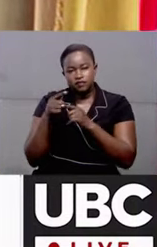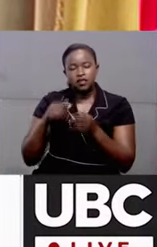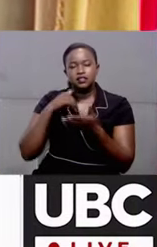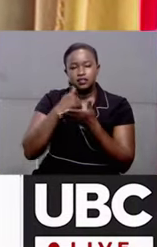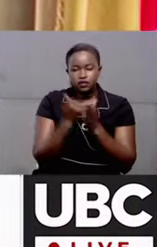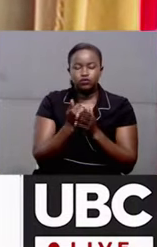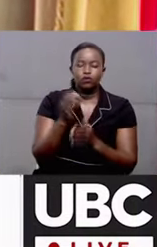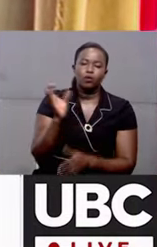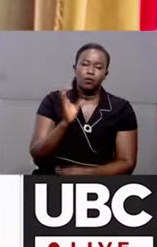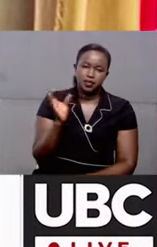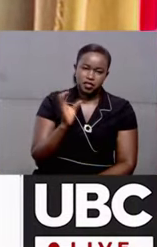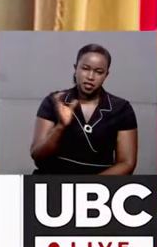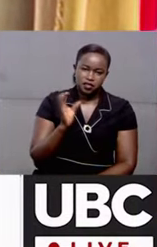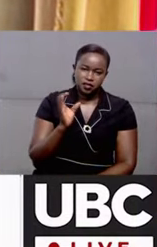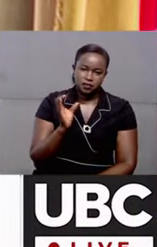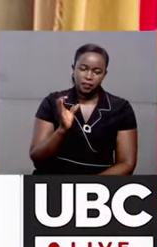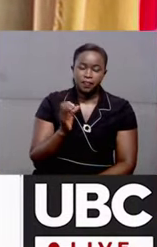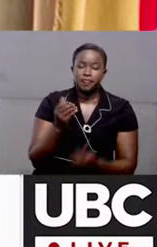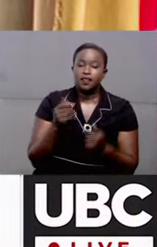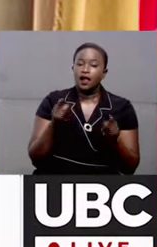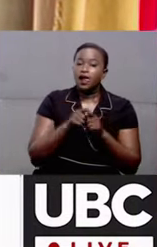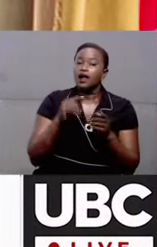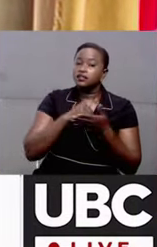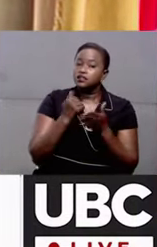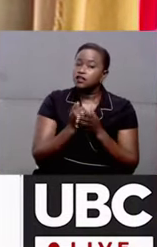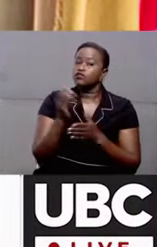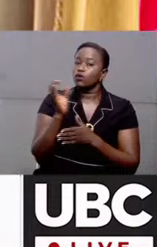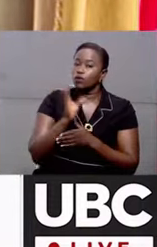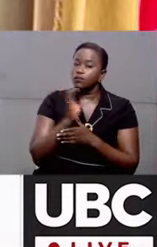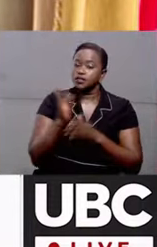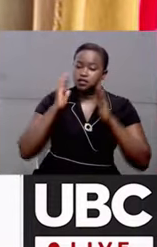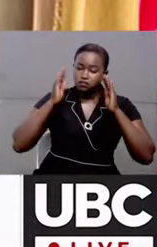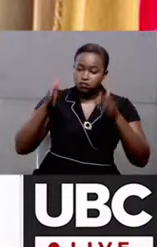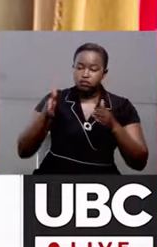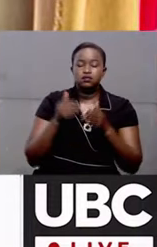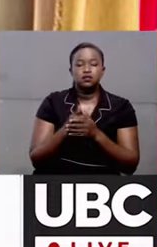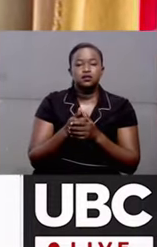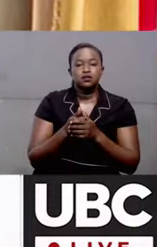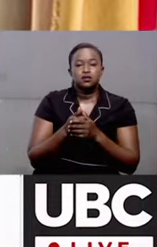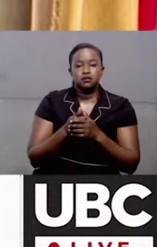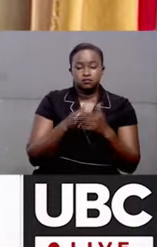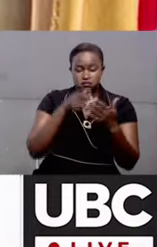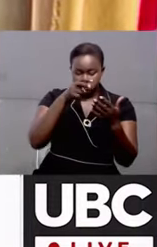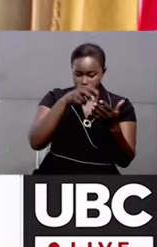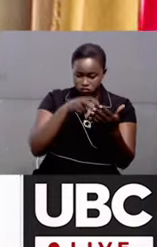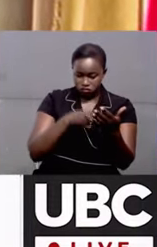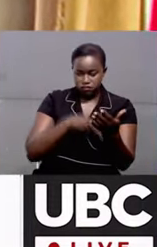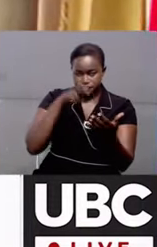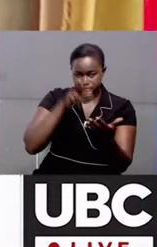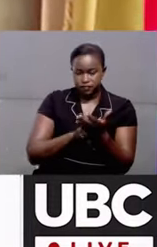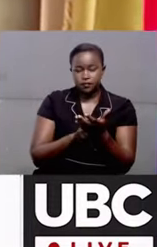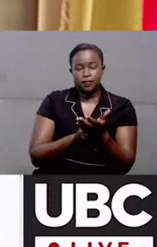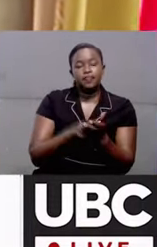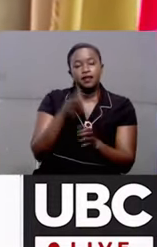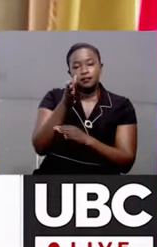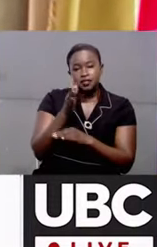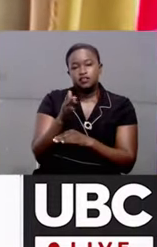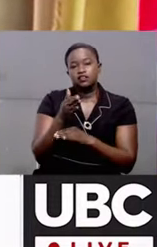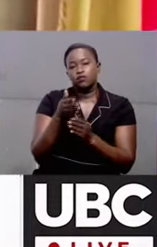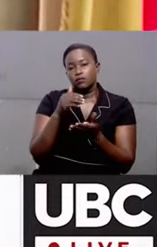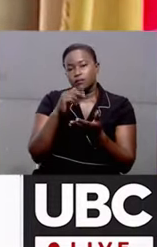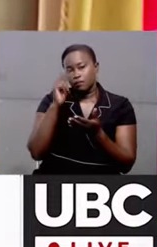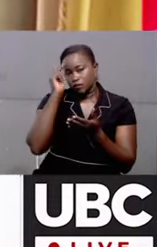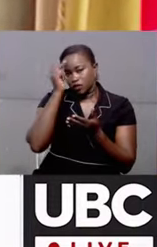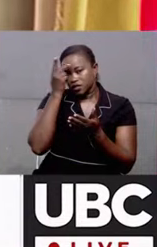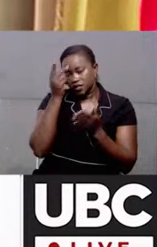committees. As sectoral committees embark on consideration of ministerial statements,